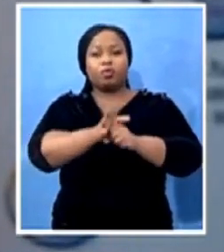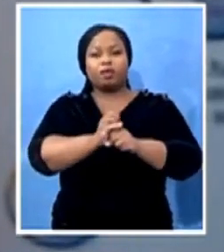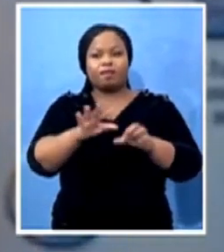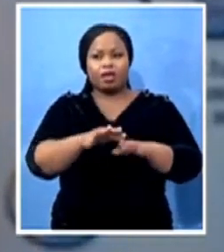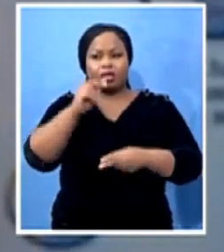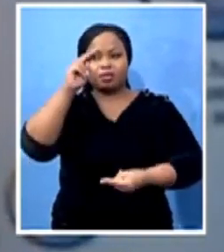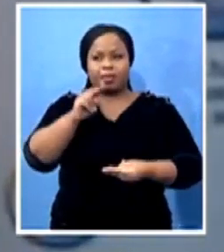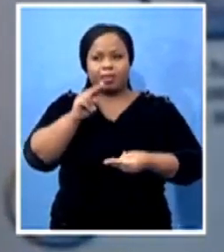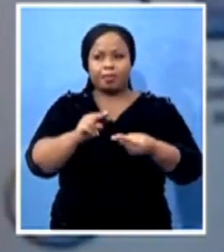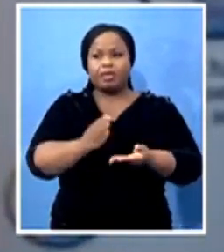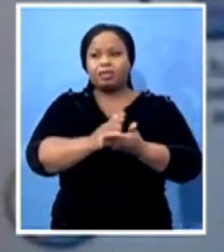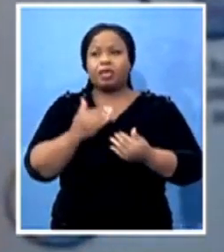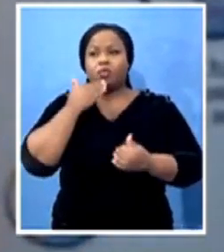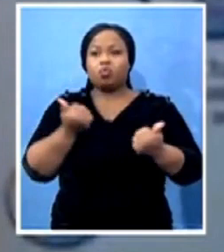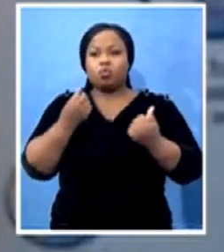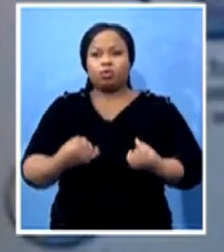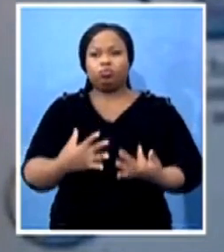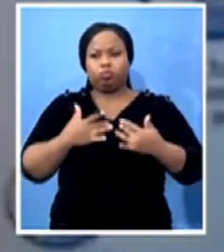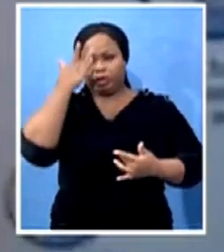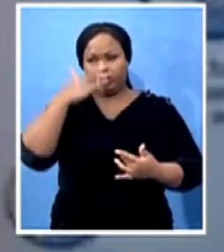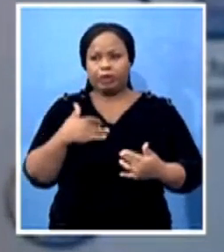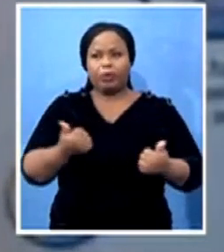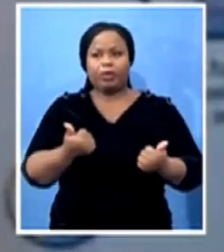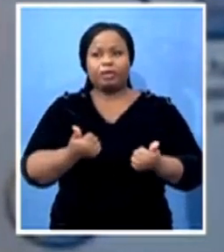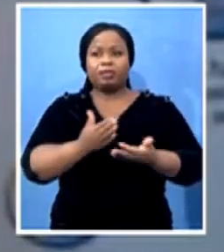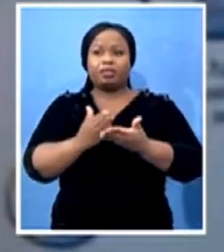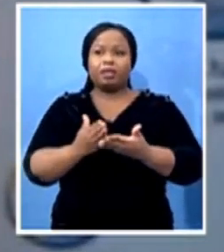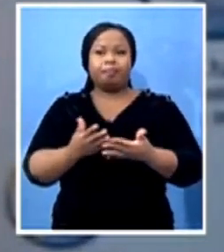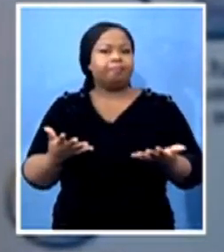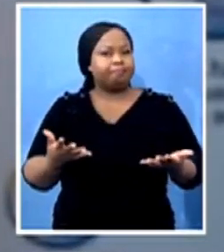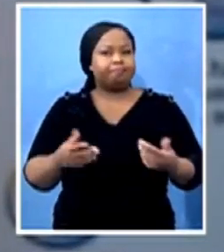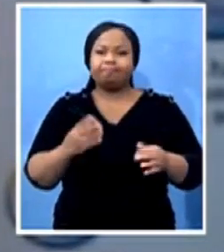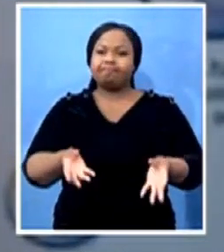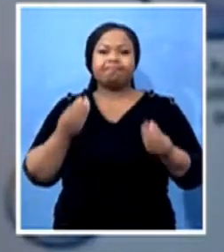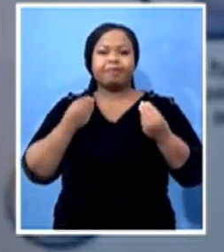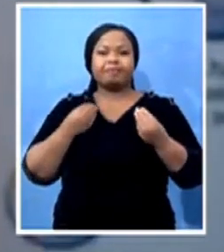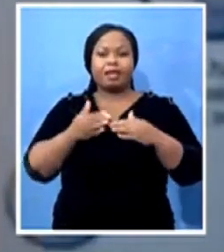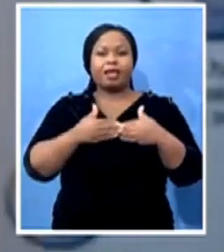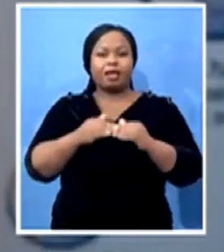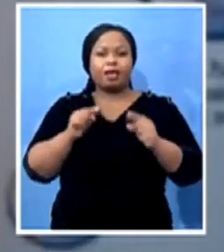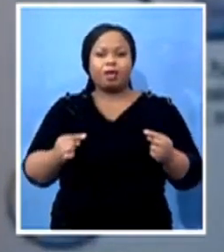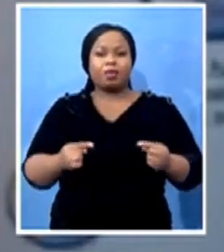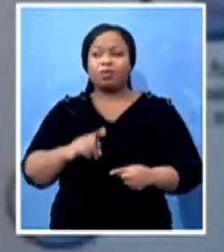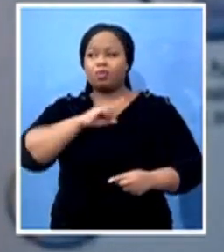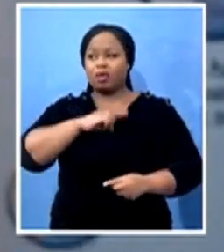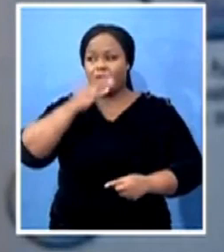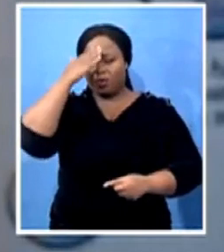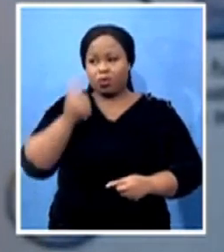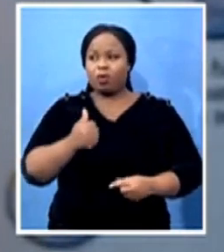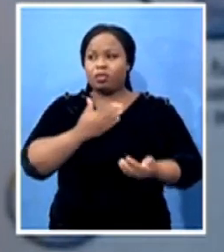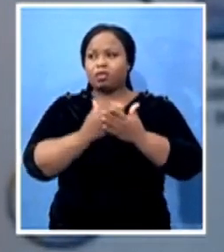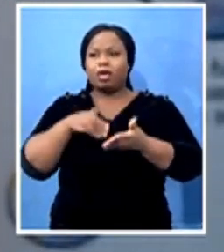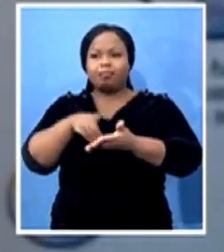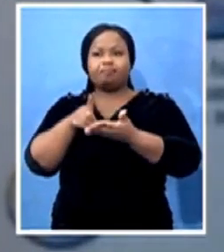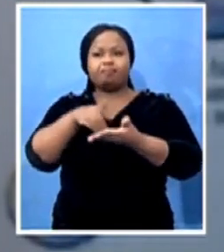virus would obviously be able to get the necessary care. So we know that there's been donations made by a number of countries